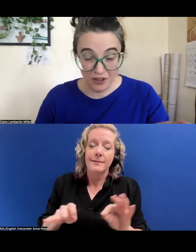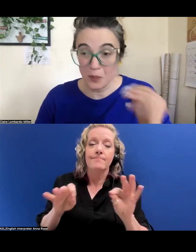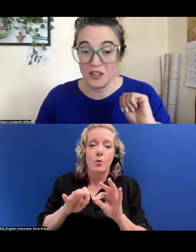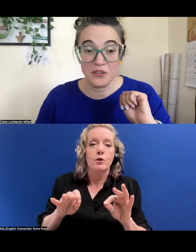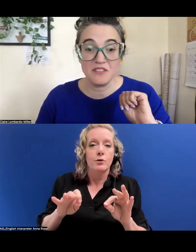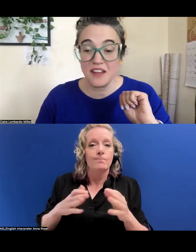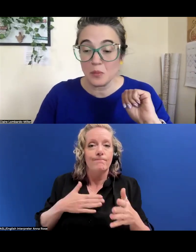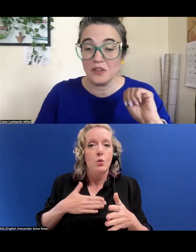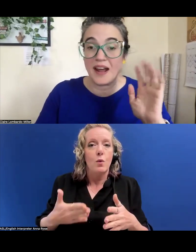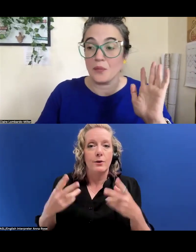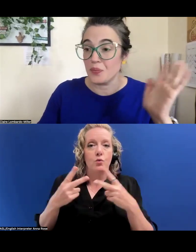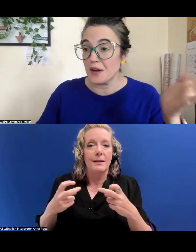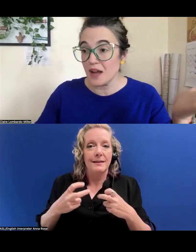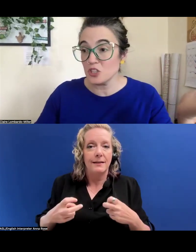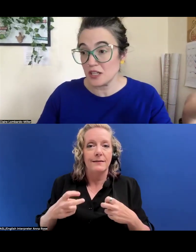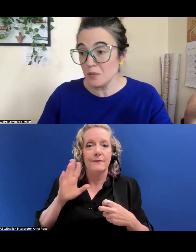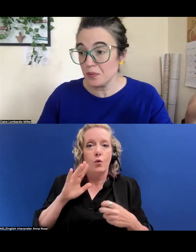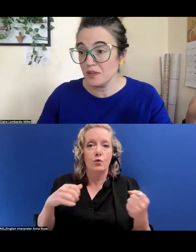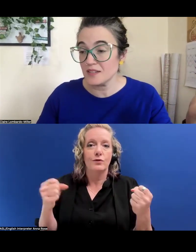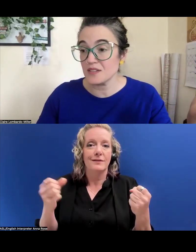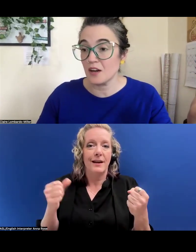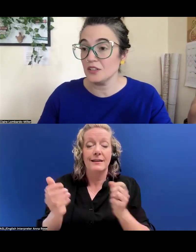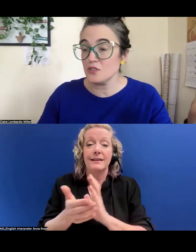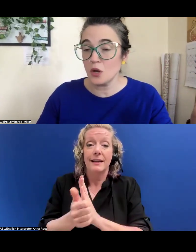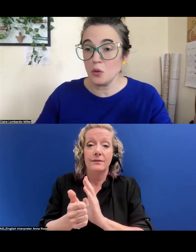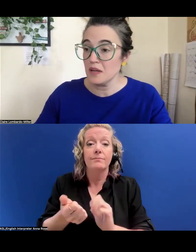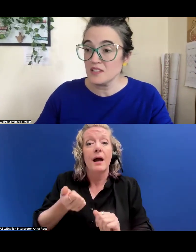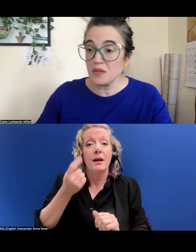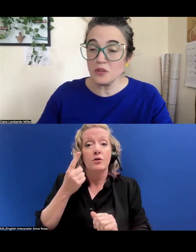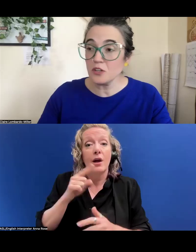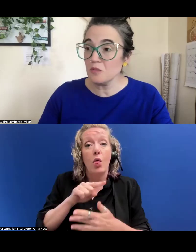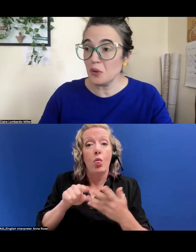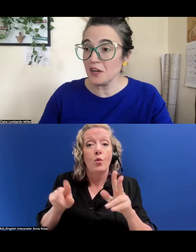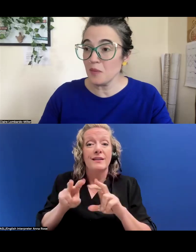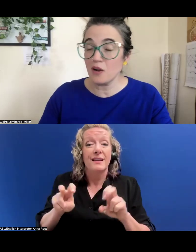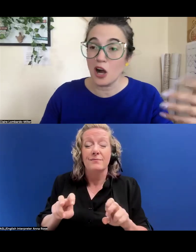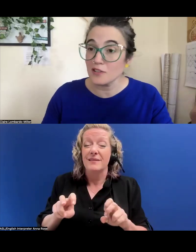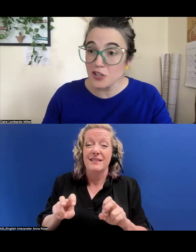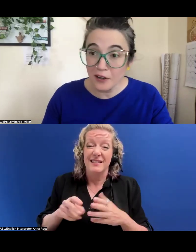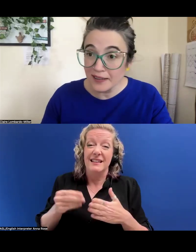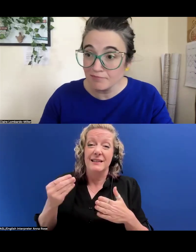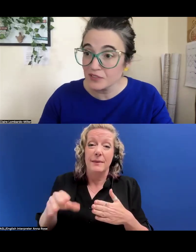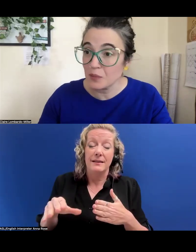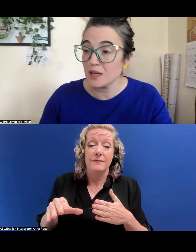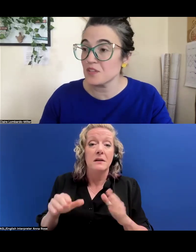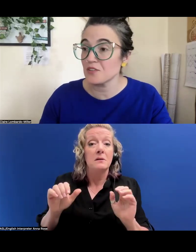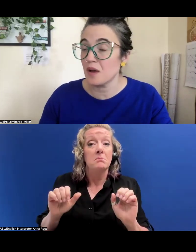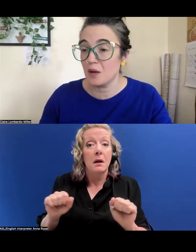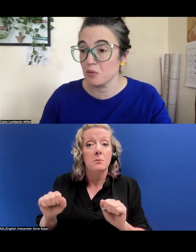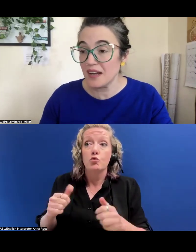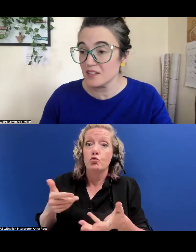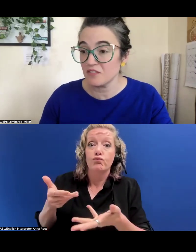we have a couple of those available. Now, they're not cheap necessarily, so speak with your employer about cost sharing. Sometimes